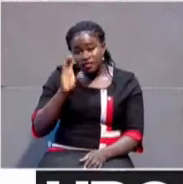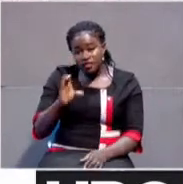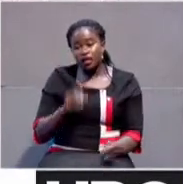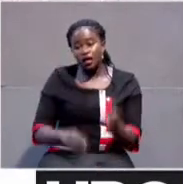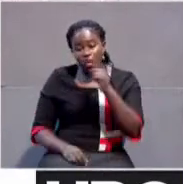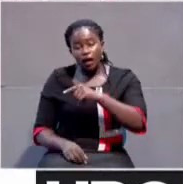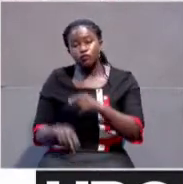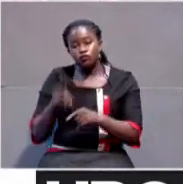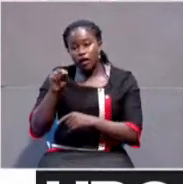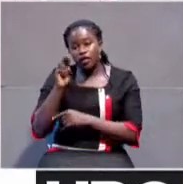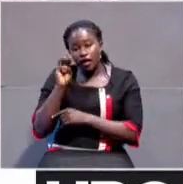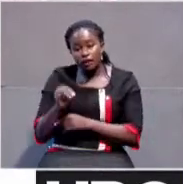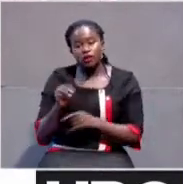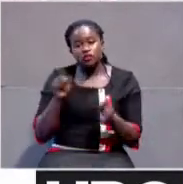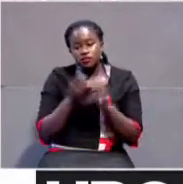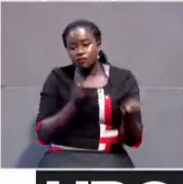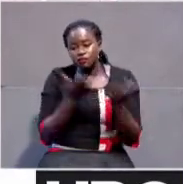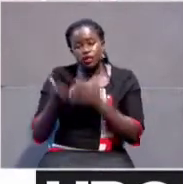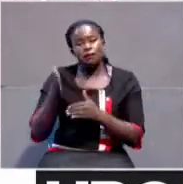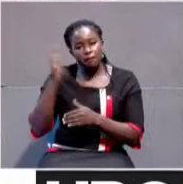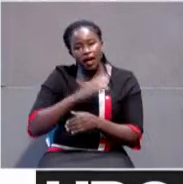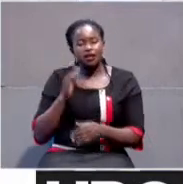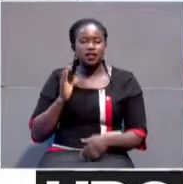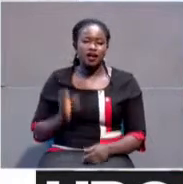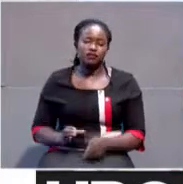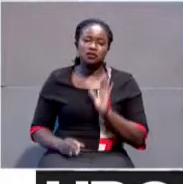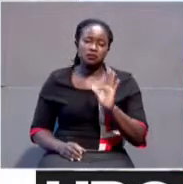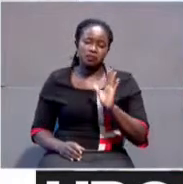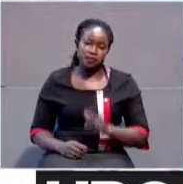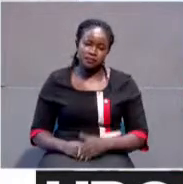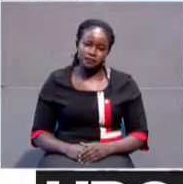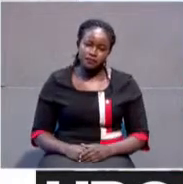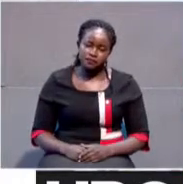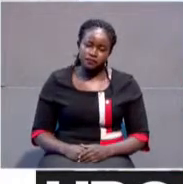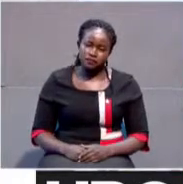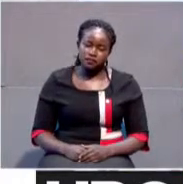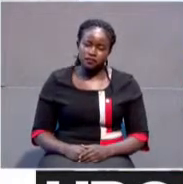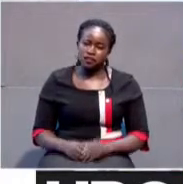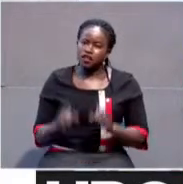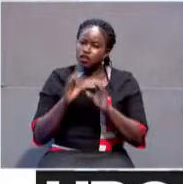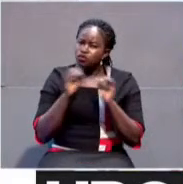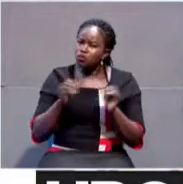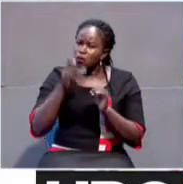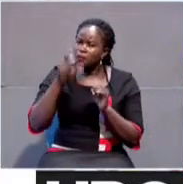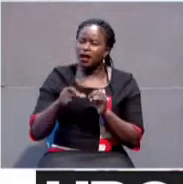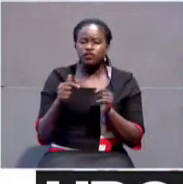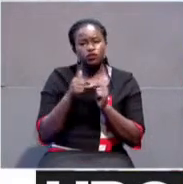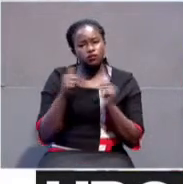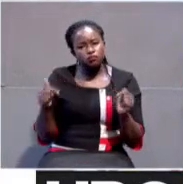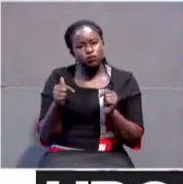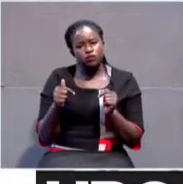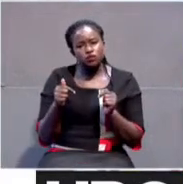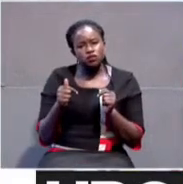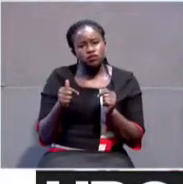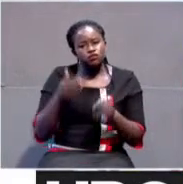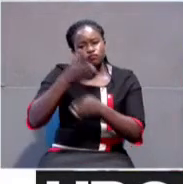NRM and imported their bad character. Nobody is against the establishment of an ultra-modern